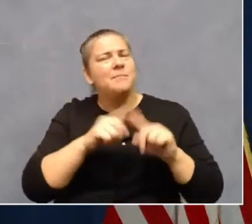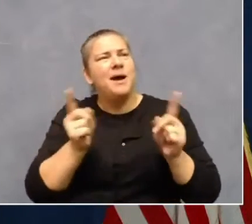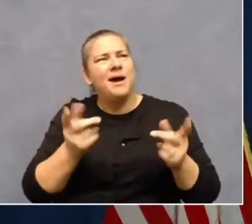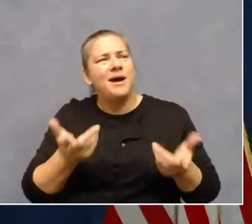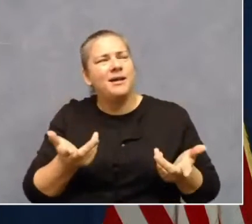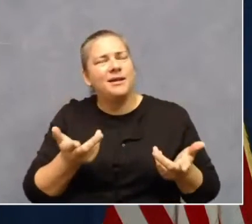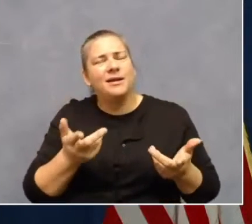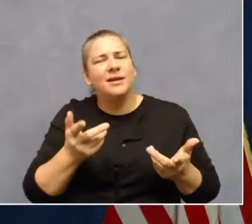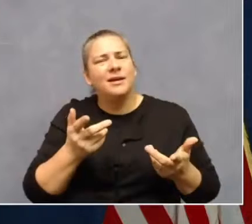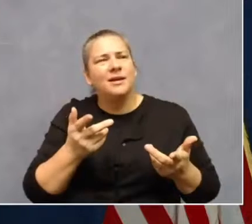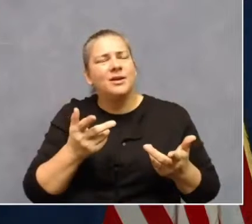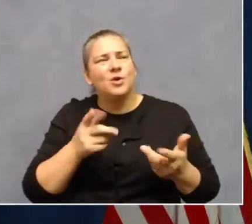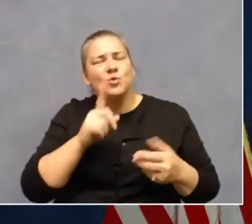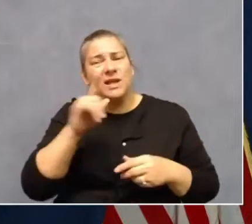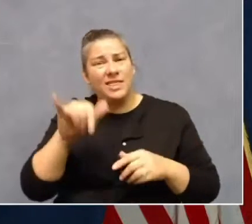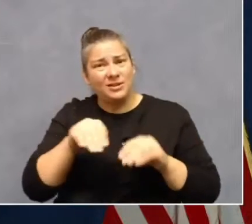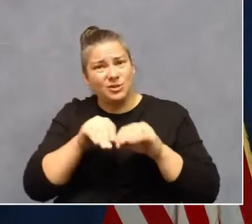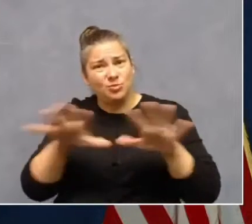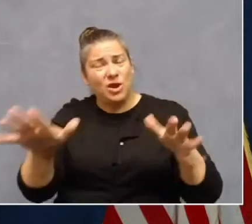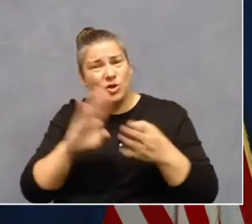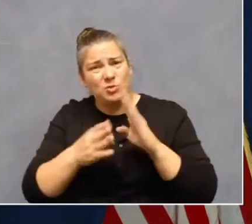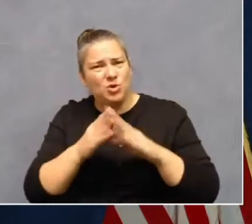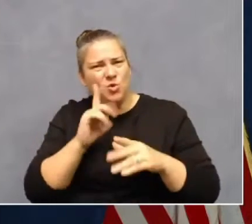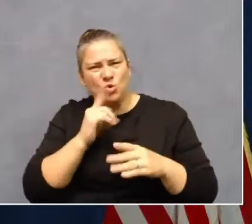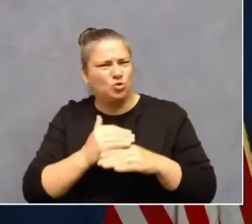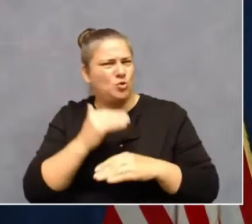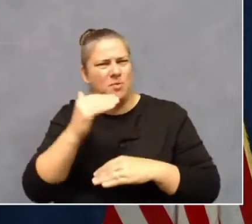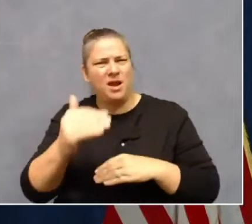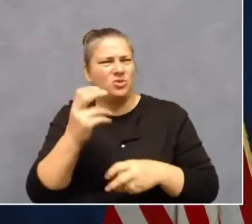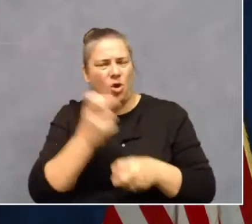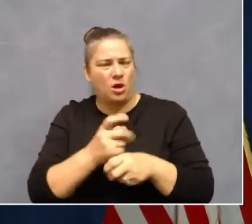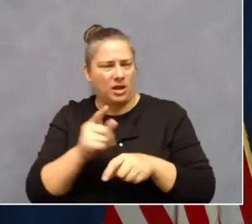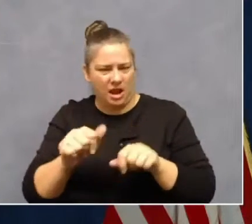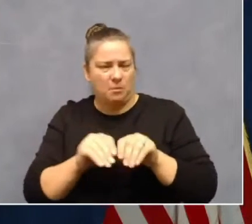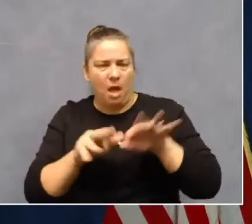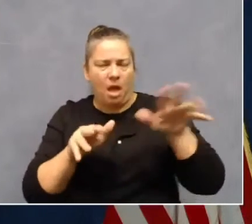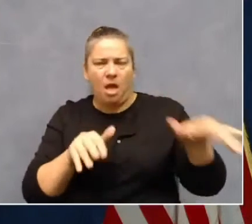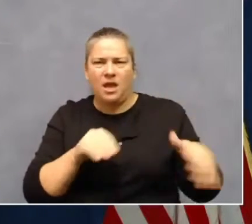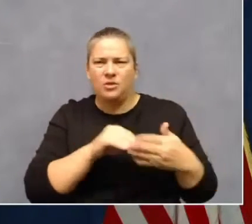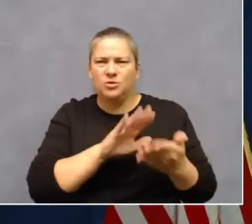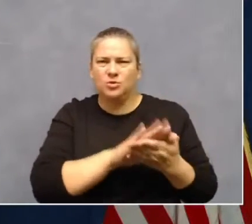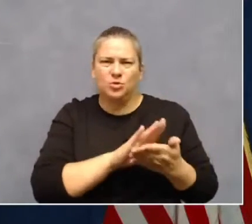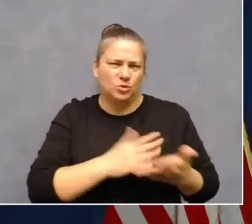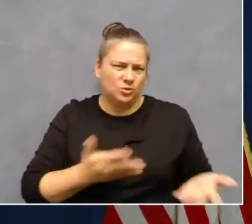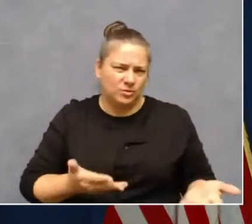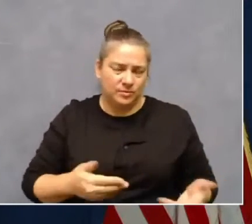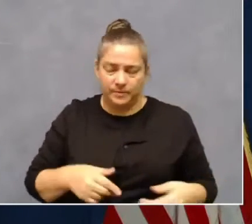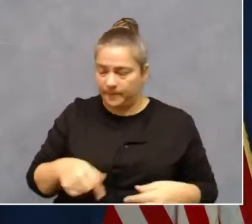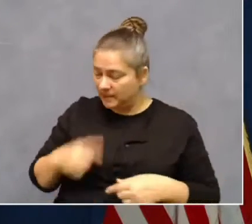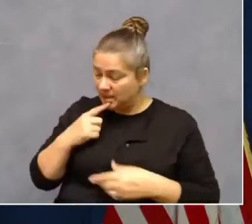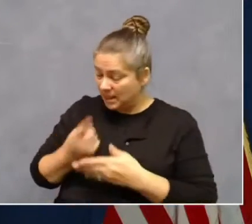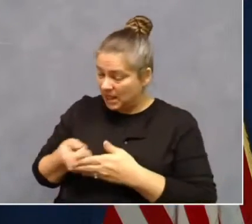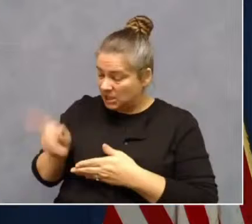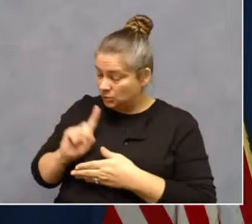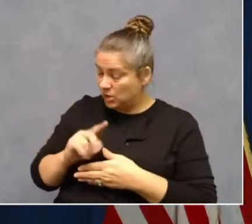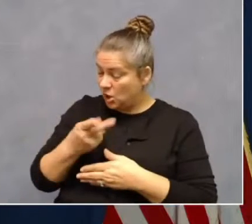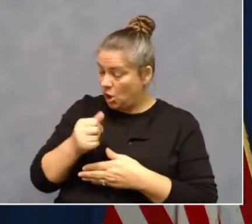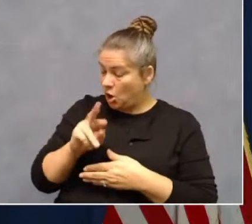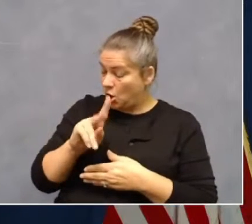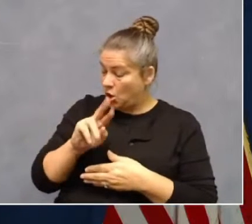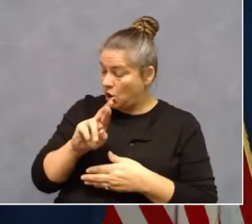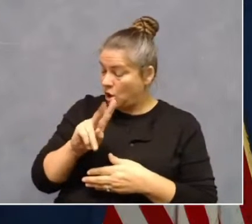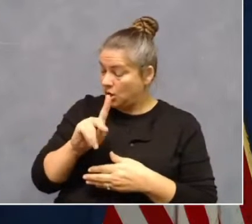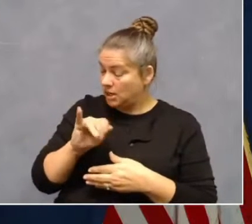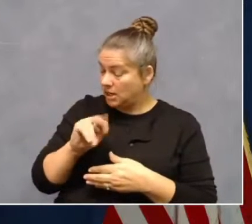is simply too much. As of last week, the local Hardin County paper reported 9 new COVID-19 cases at the jail over the past